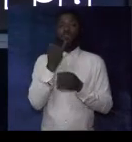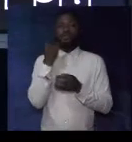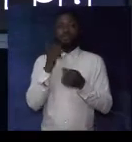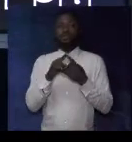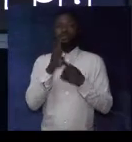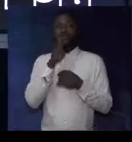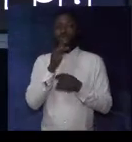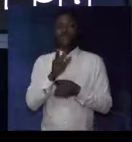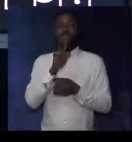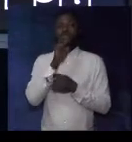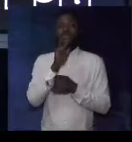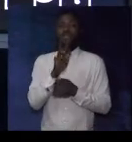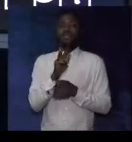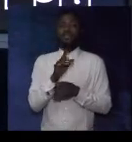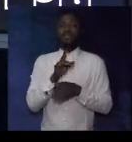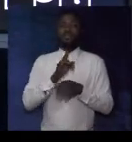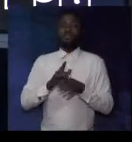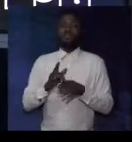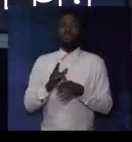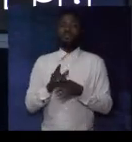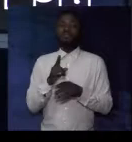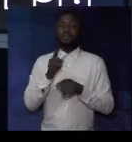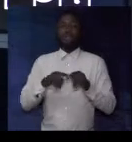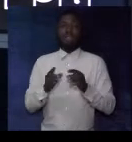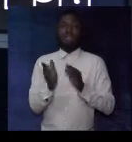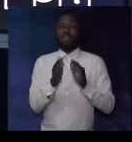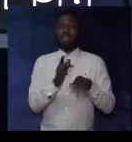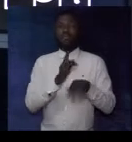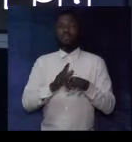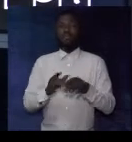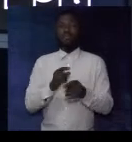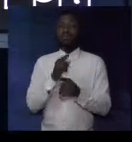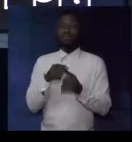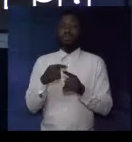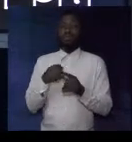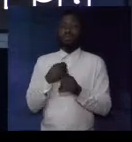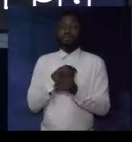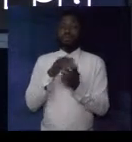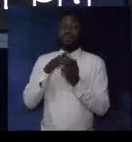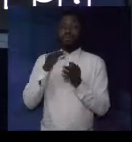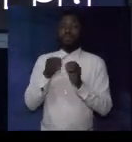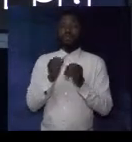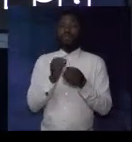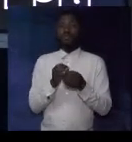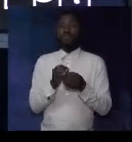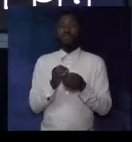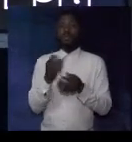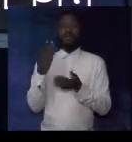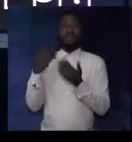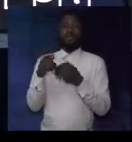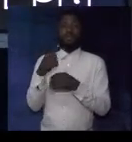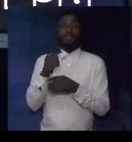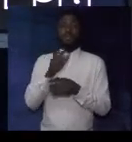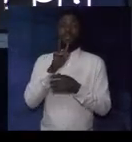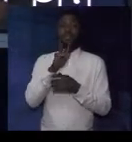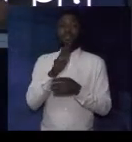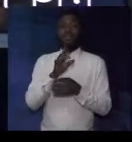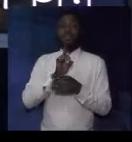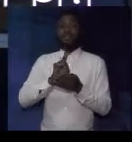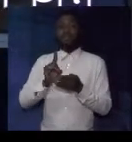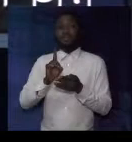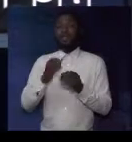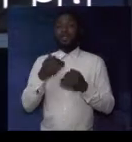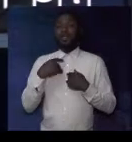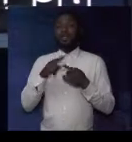3 digits, but you have just 2 digits. You can't leave it blank. Because remember that when we were studying numbers in the last class, I said the